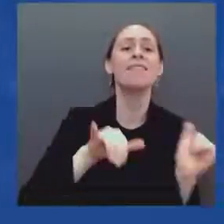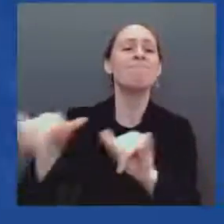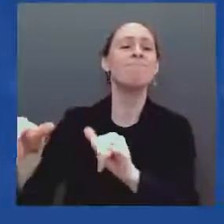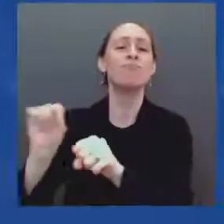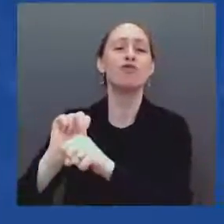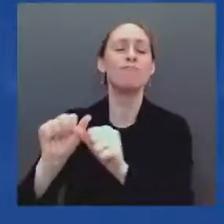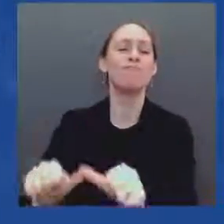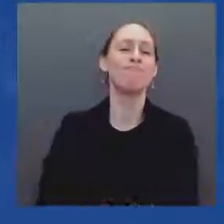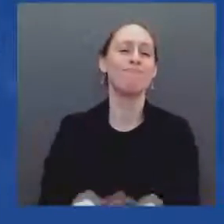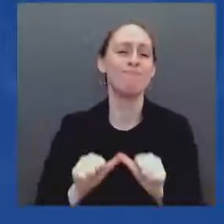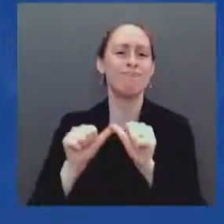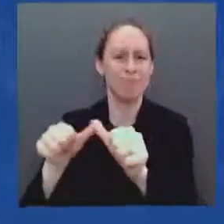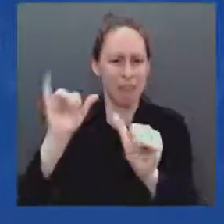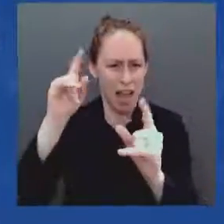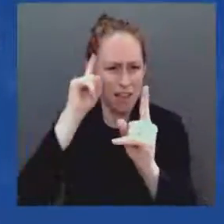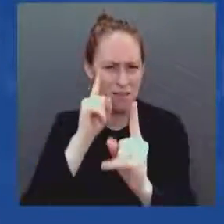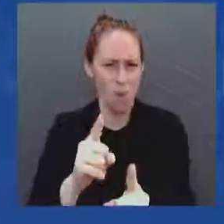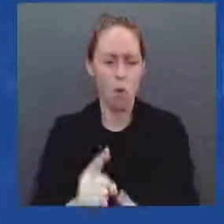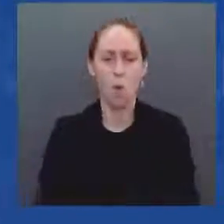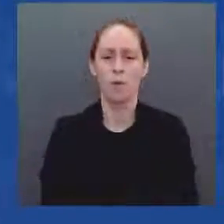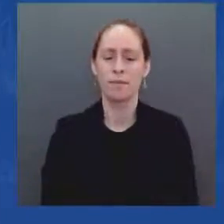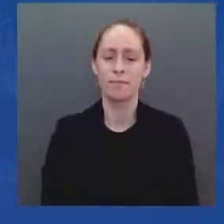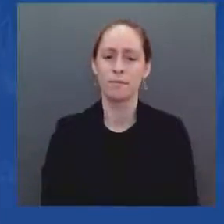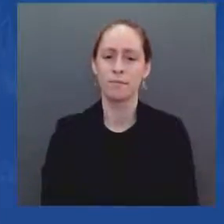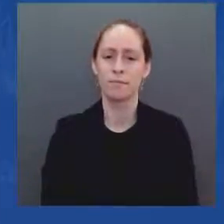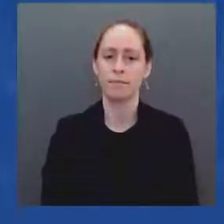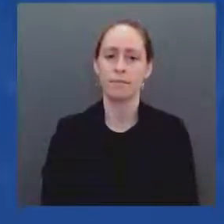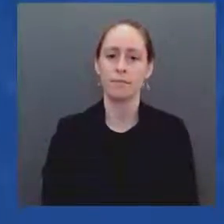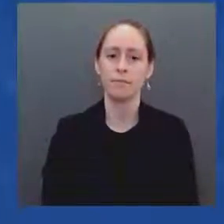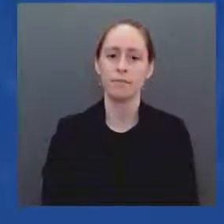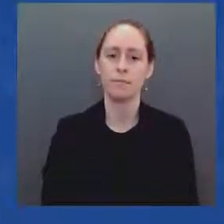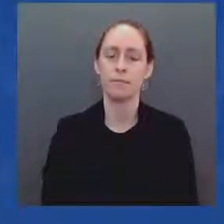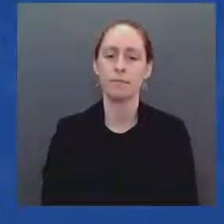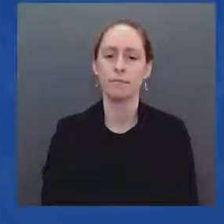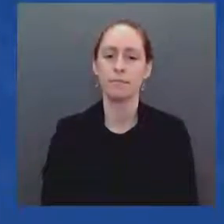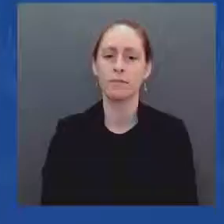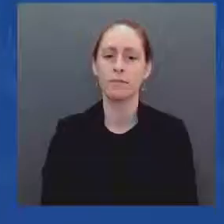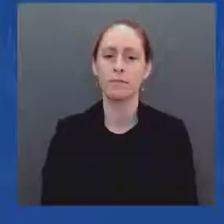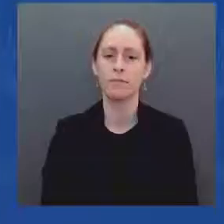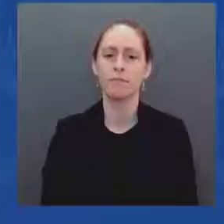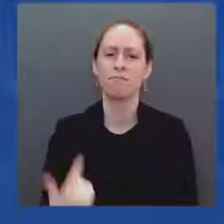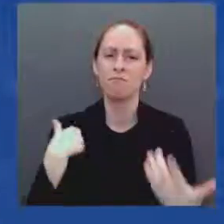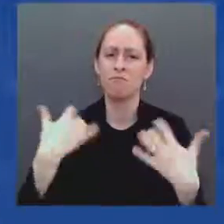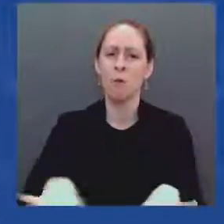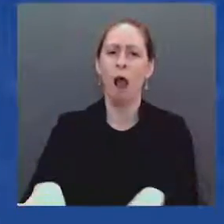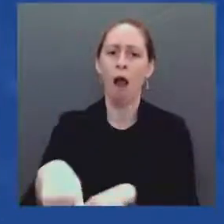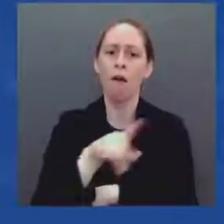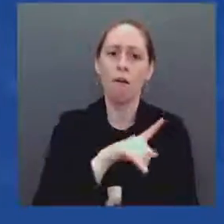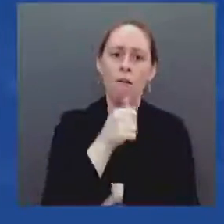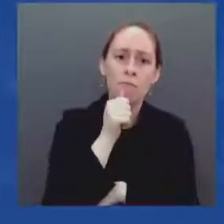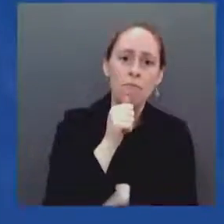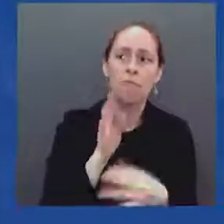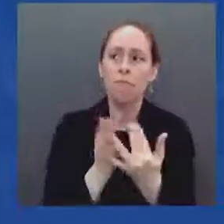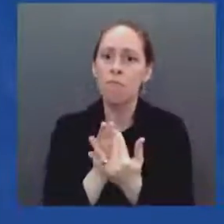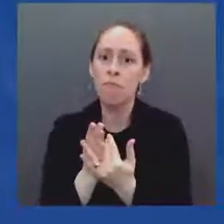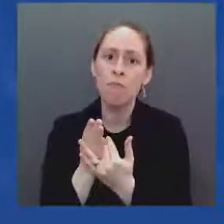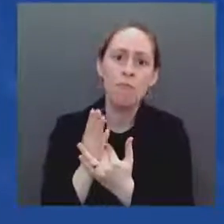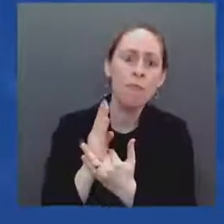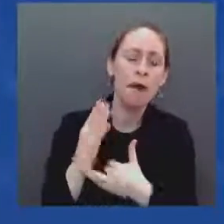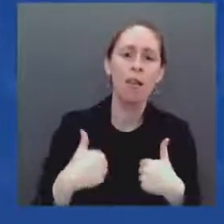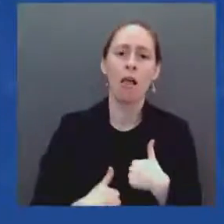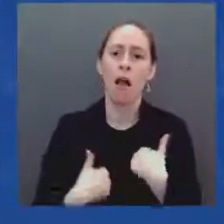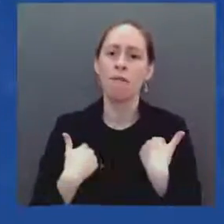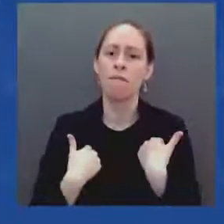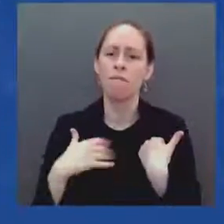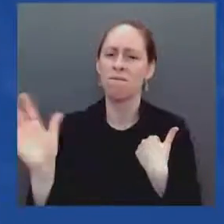pandemic, it's a chance for us to come through it stronger and ready to build on our progress and deal more Americans